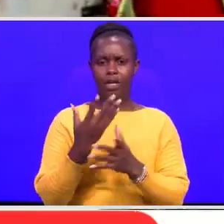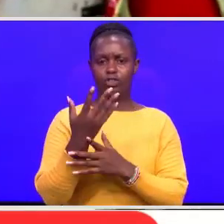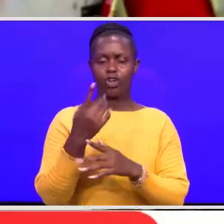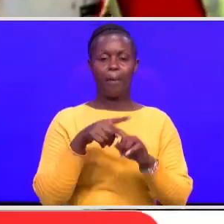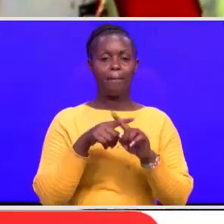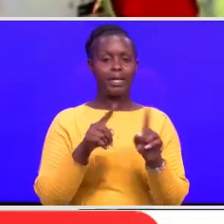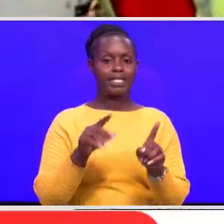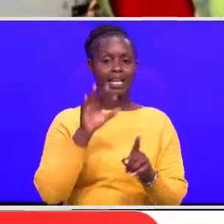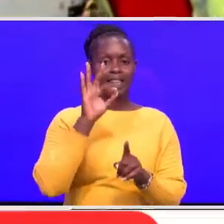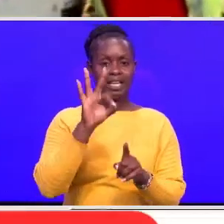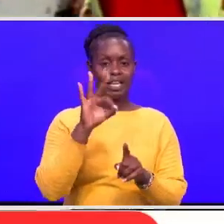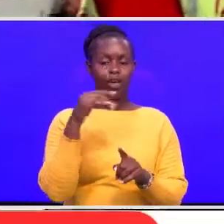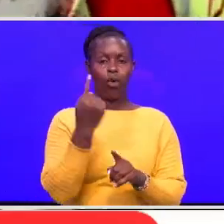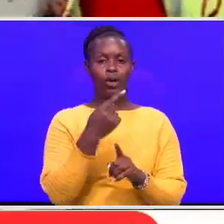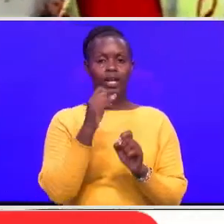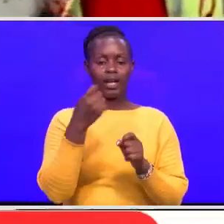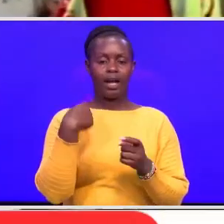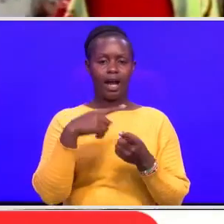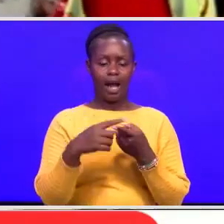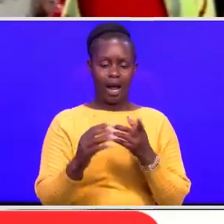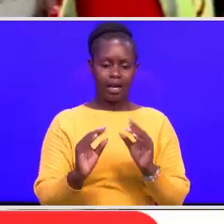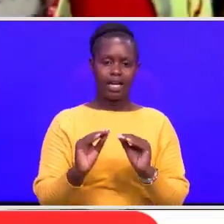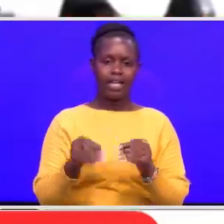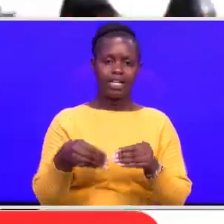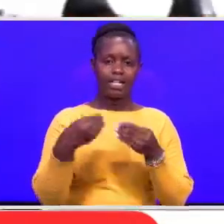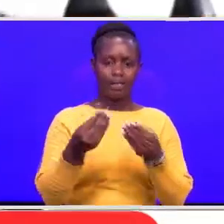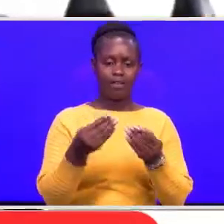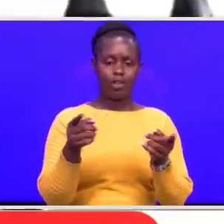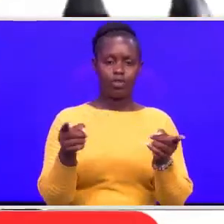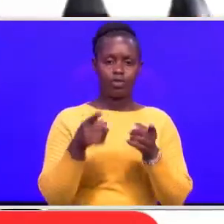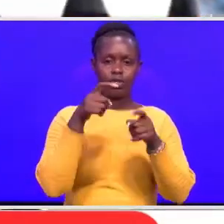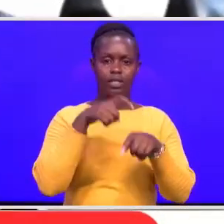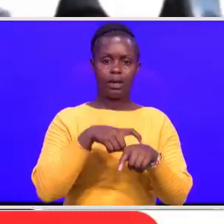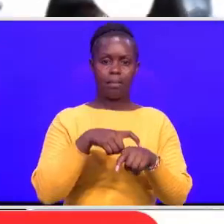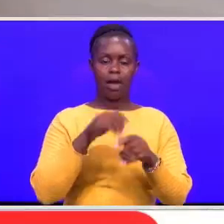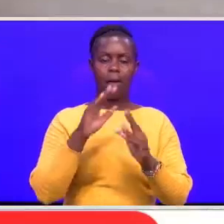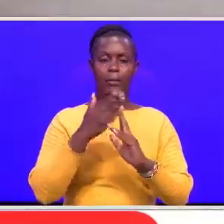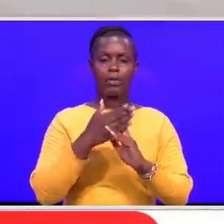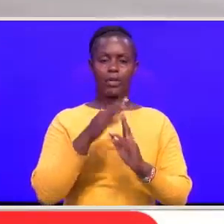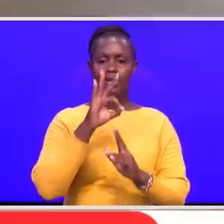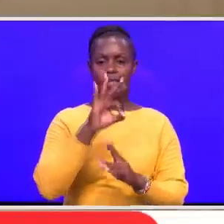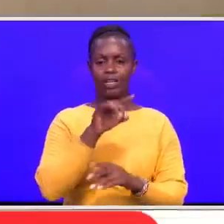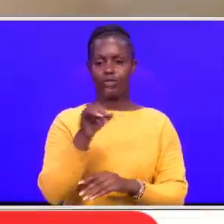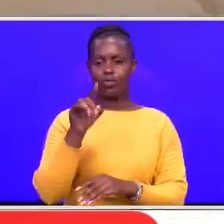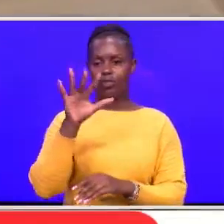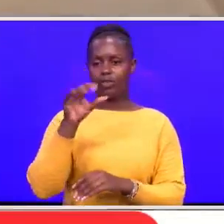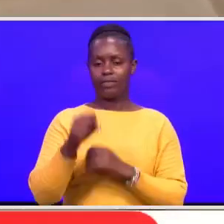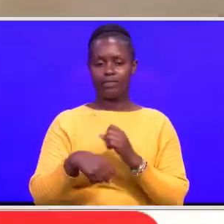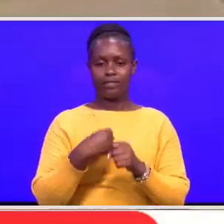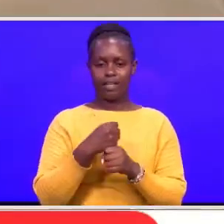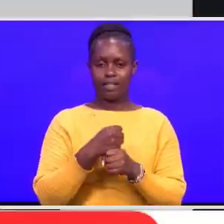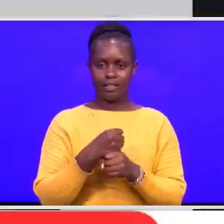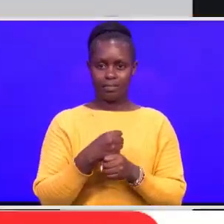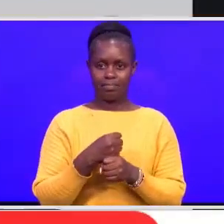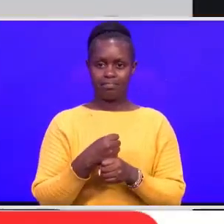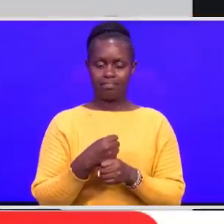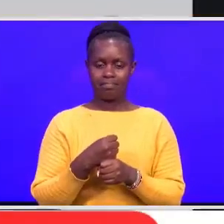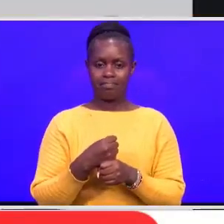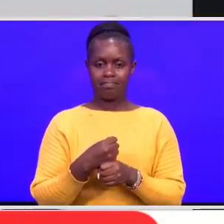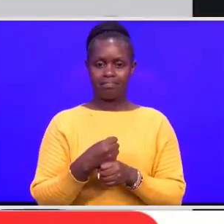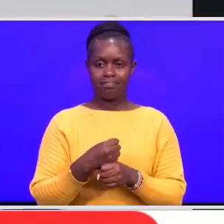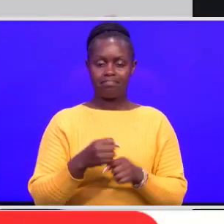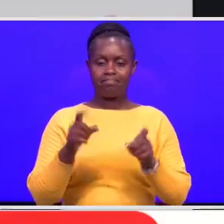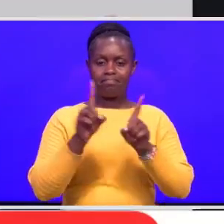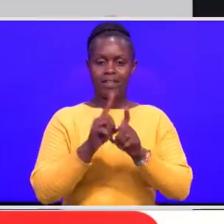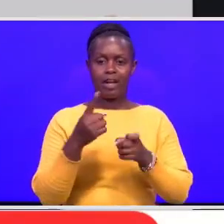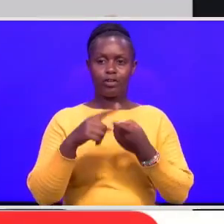3 have the capacity to produce vaccines in the short term, that is 3 to 5 years. And the vaccine